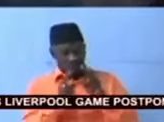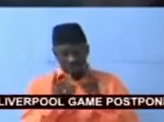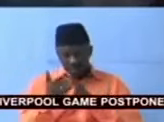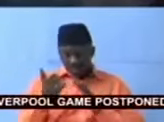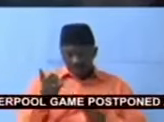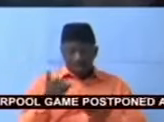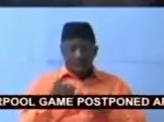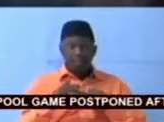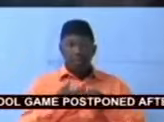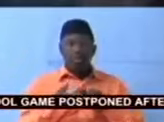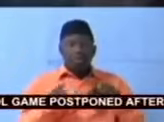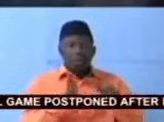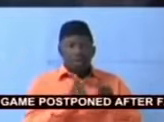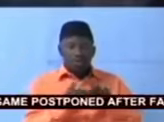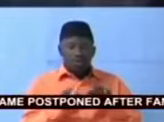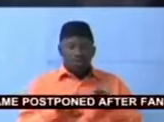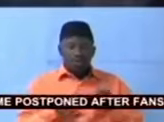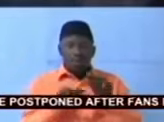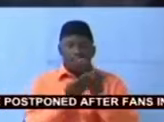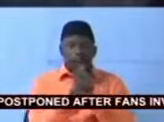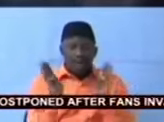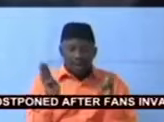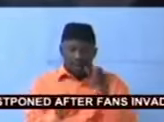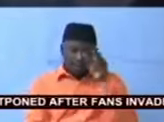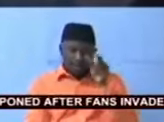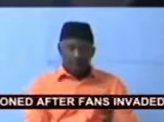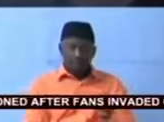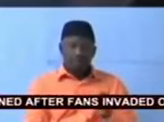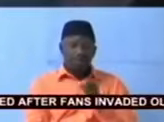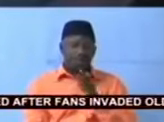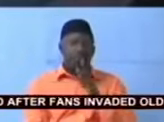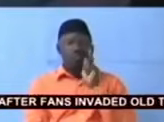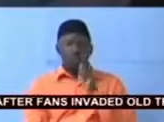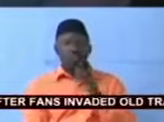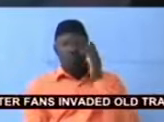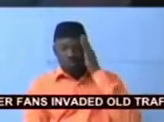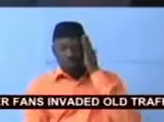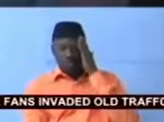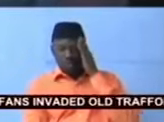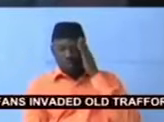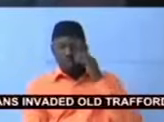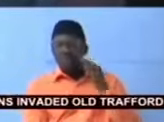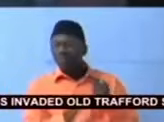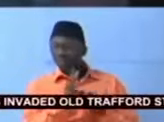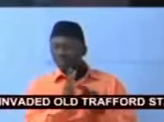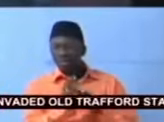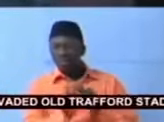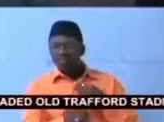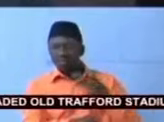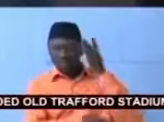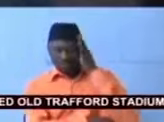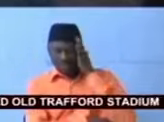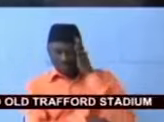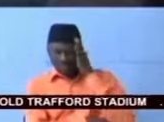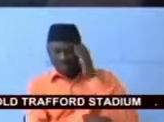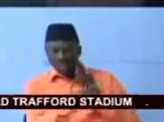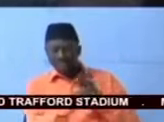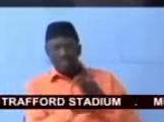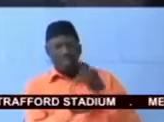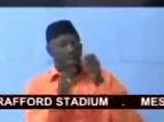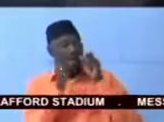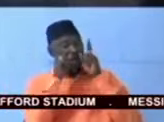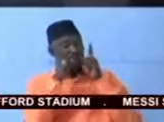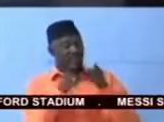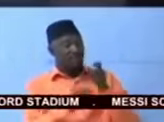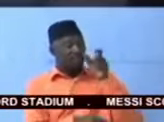you will realize that it's in fact fundamental that if you think that the life of the accused person may be at risk when he's